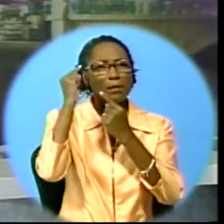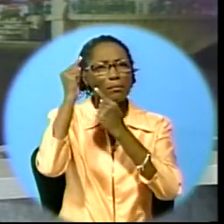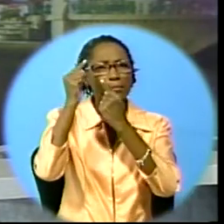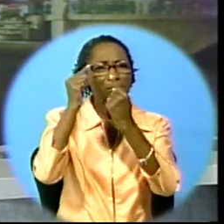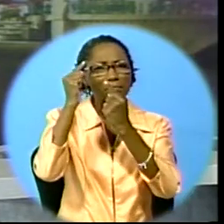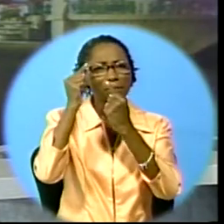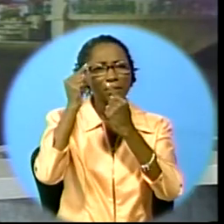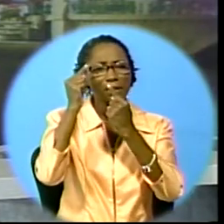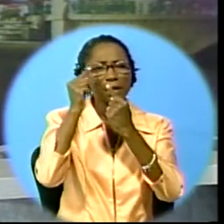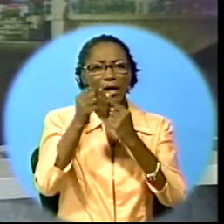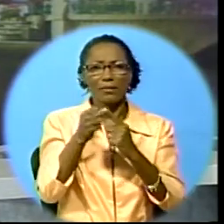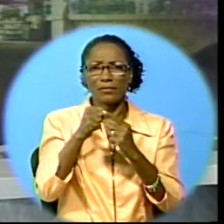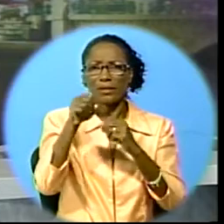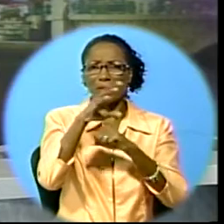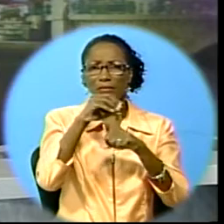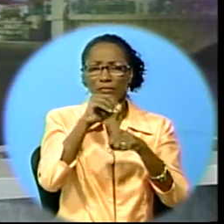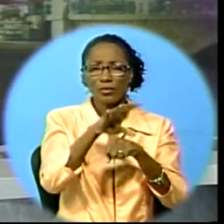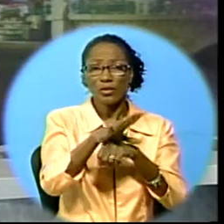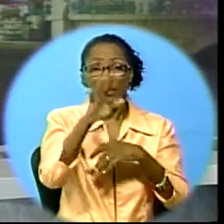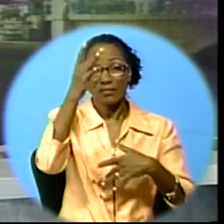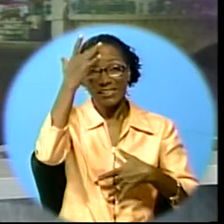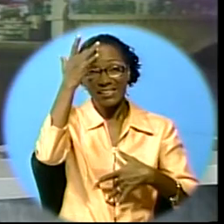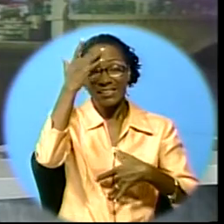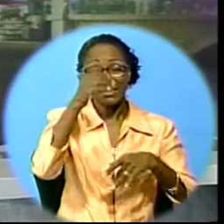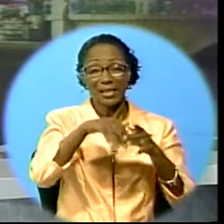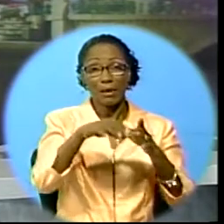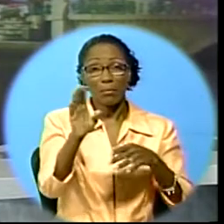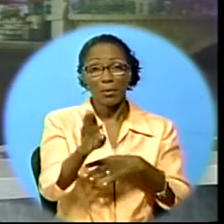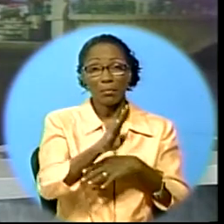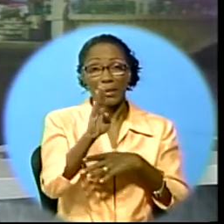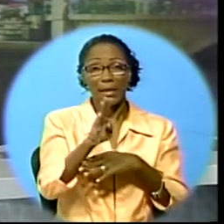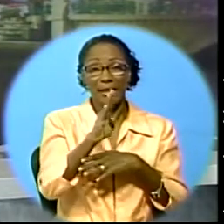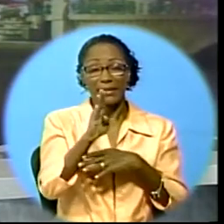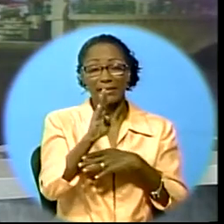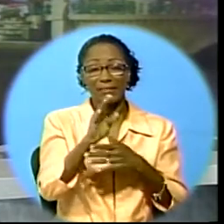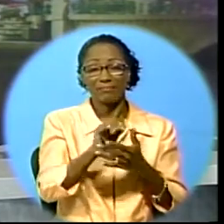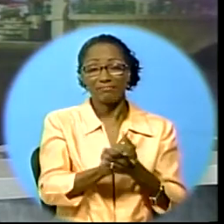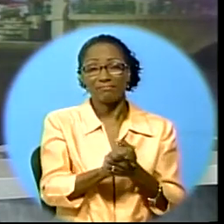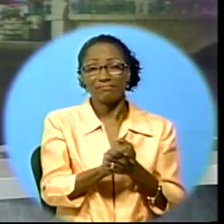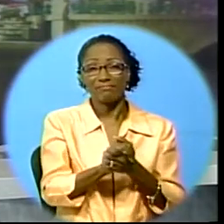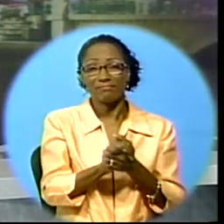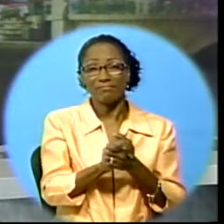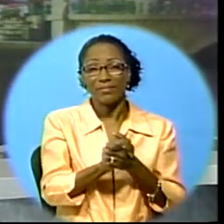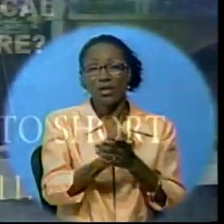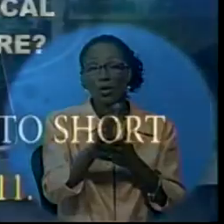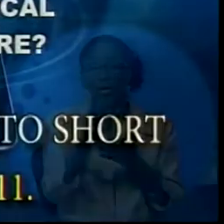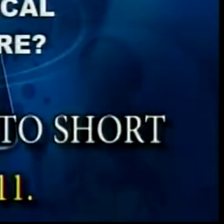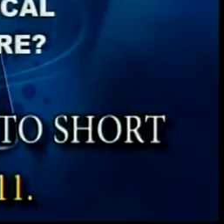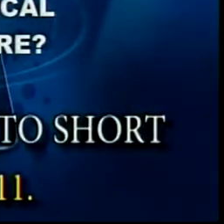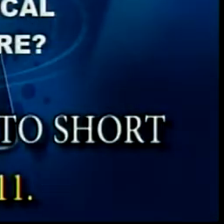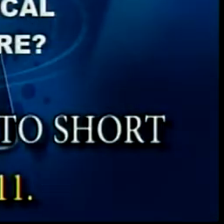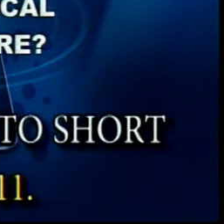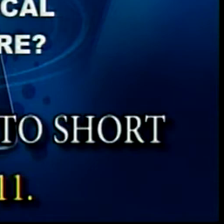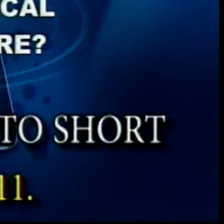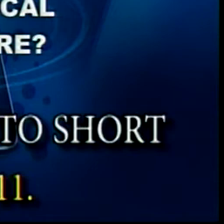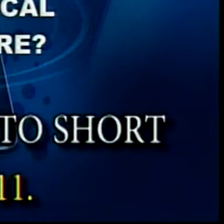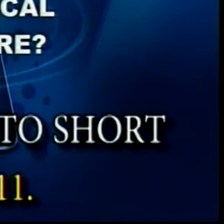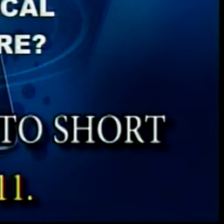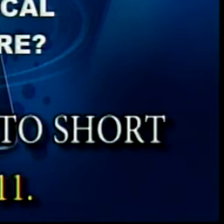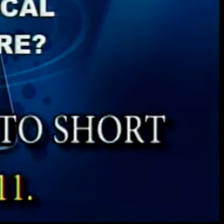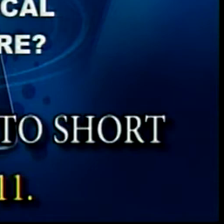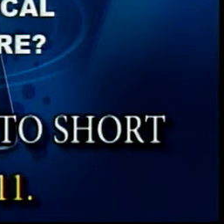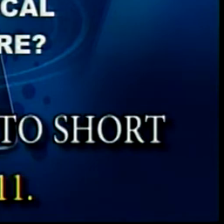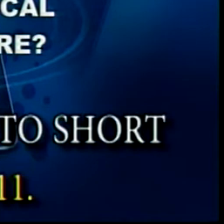of non-communicable diseases in Barbados. But first, we want your take on this question. Do you think AgroFest could be used as